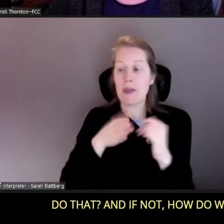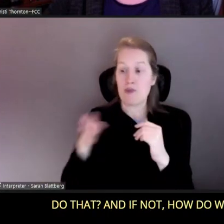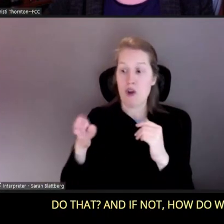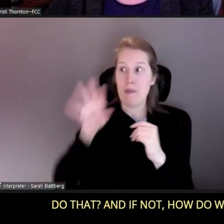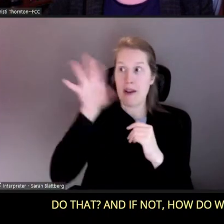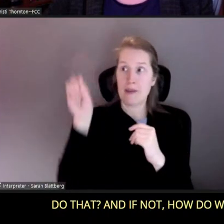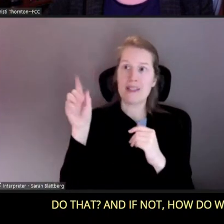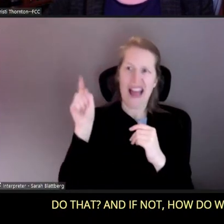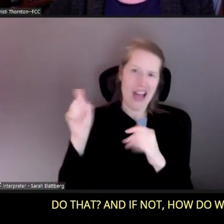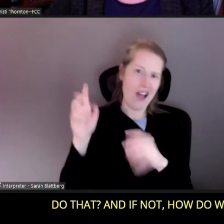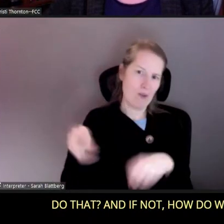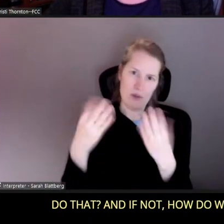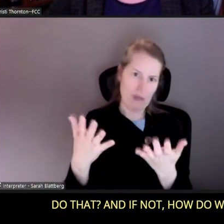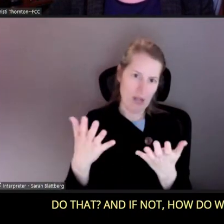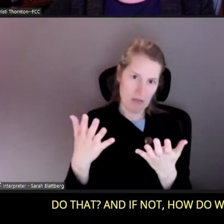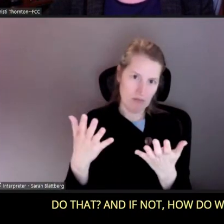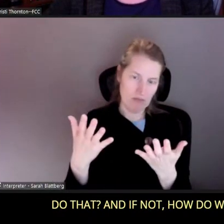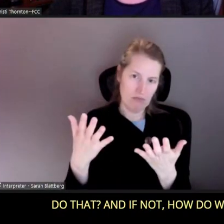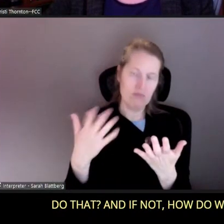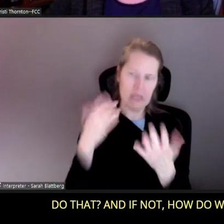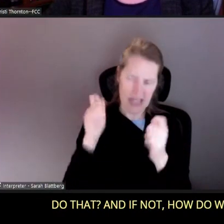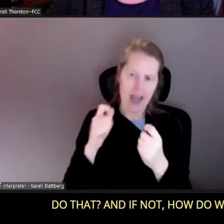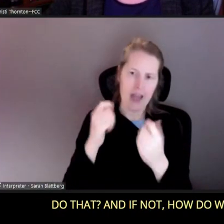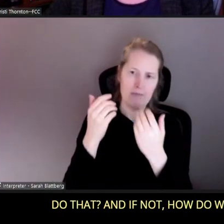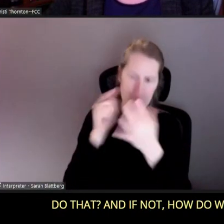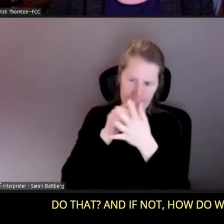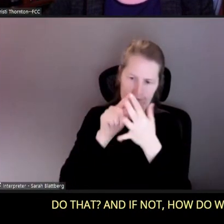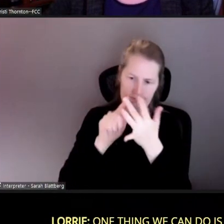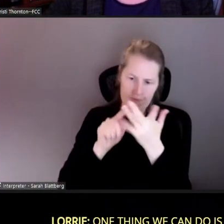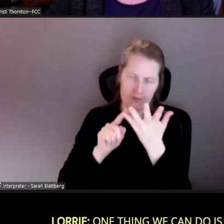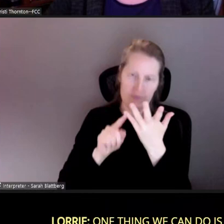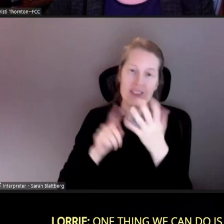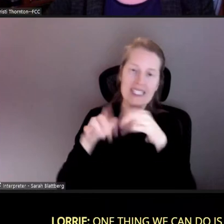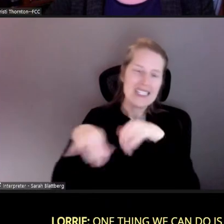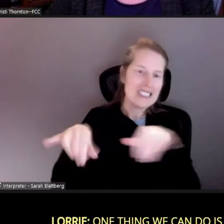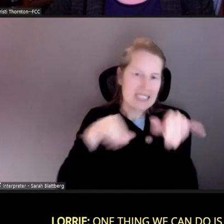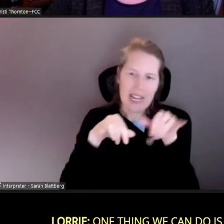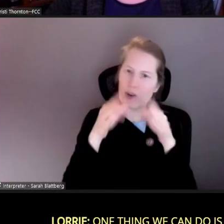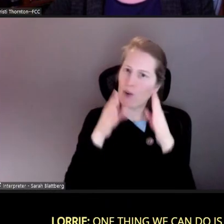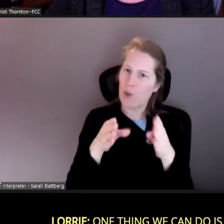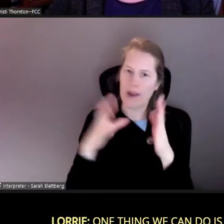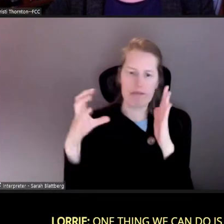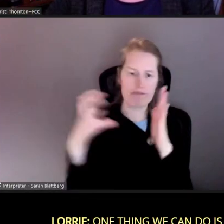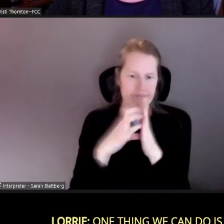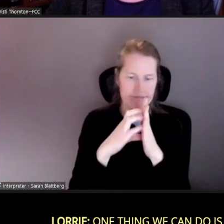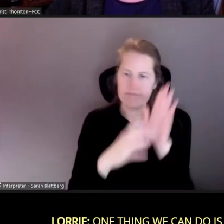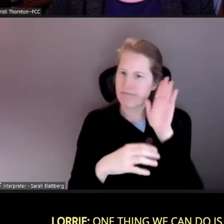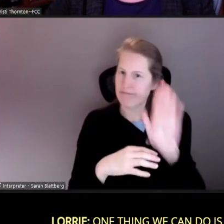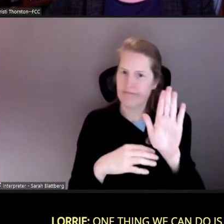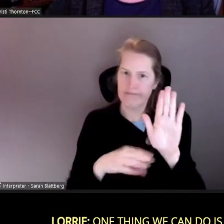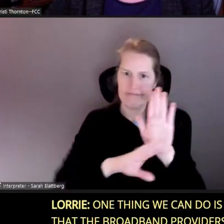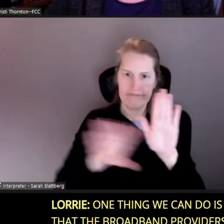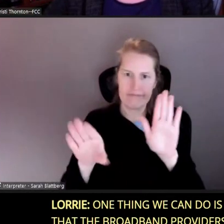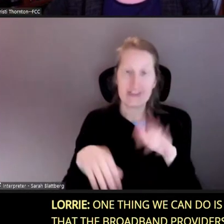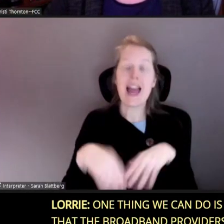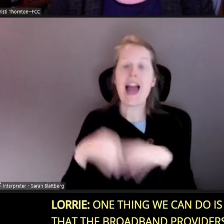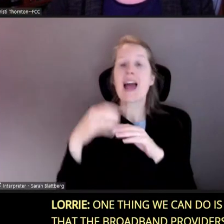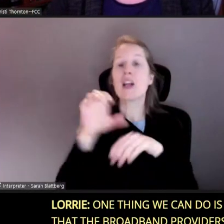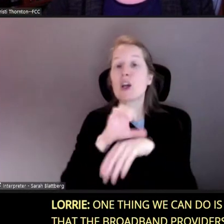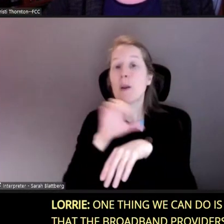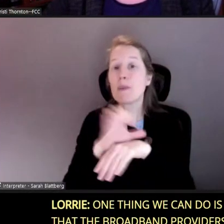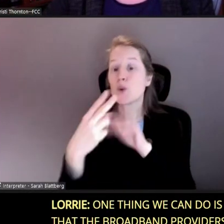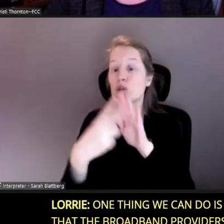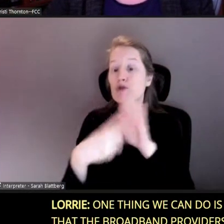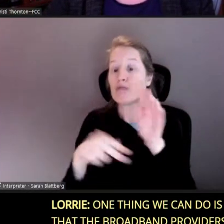to provide on their labels, and in a standard format for doing that, and in a format that is computer readable,